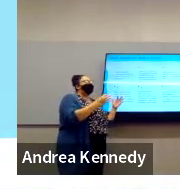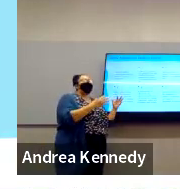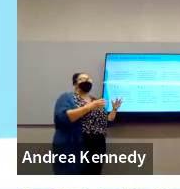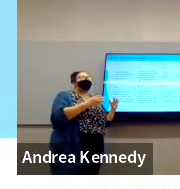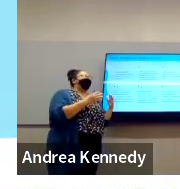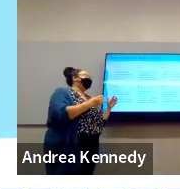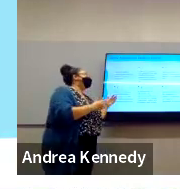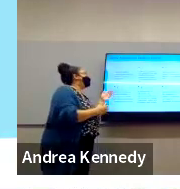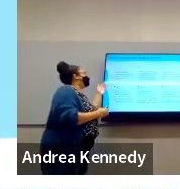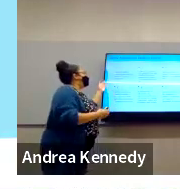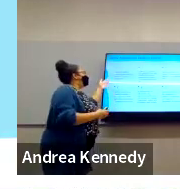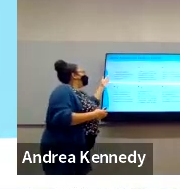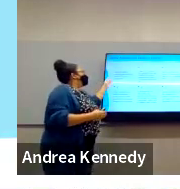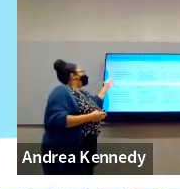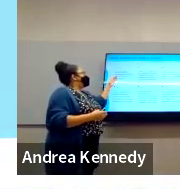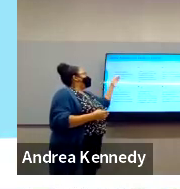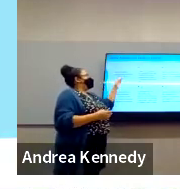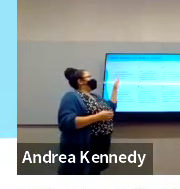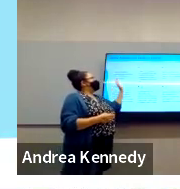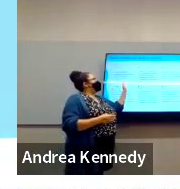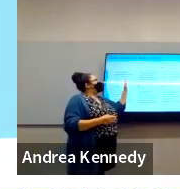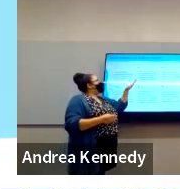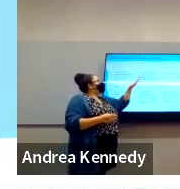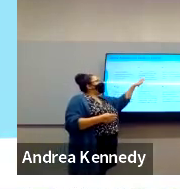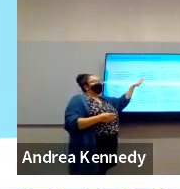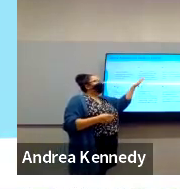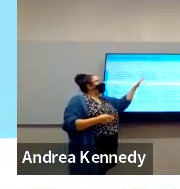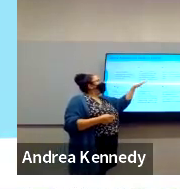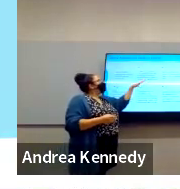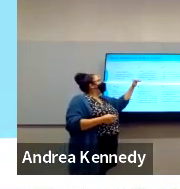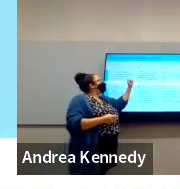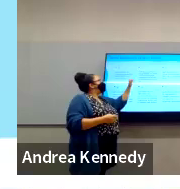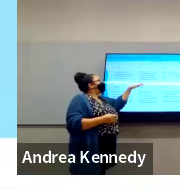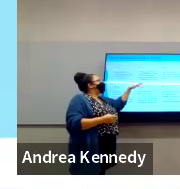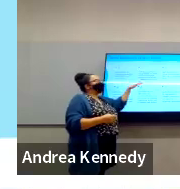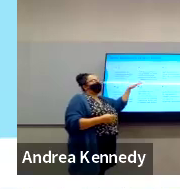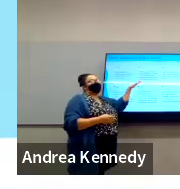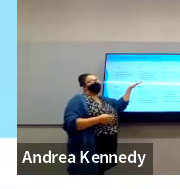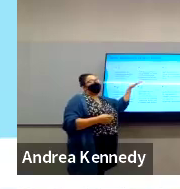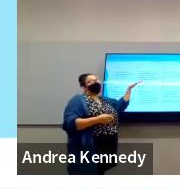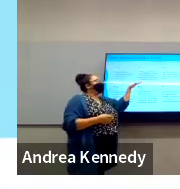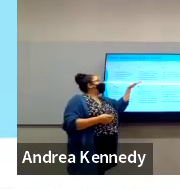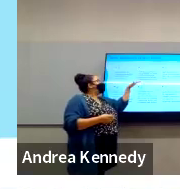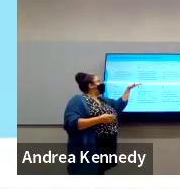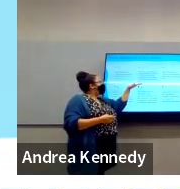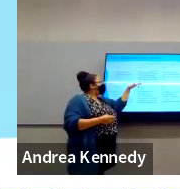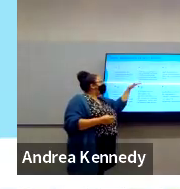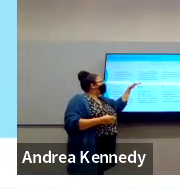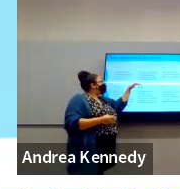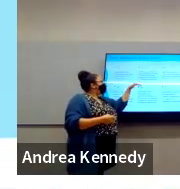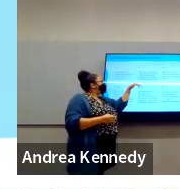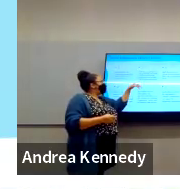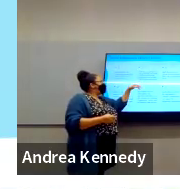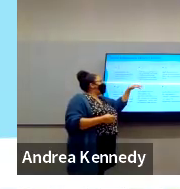and fill out forms for that and submit that to the city. Then our staff is going to review those petitions for